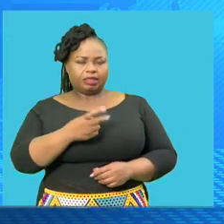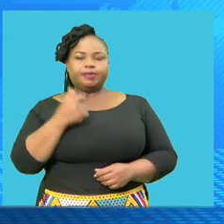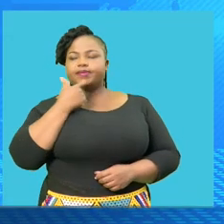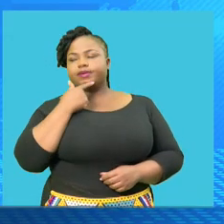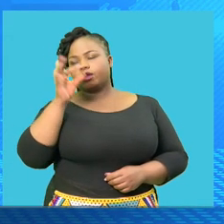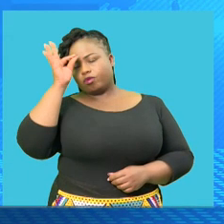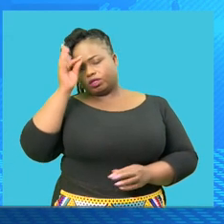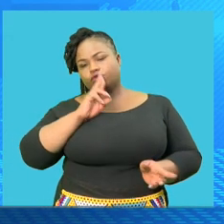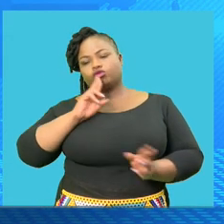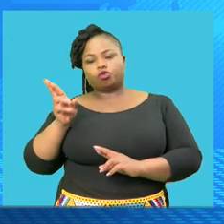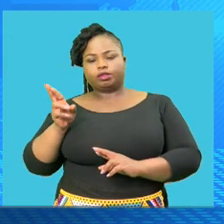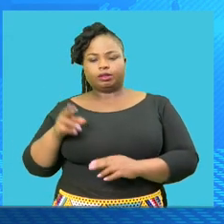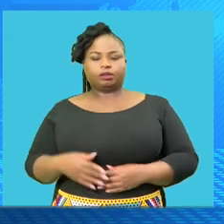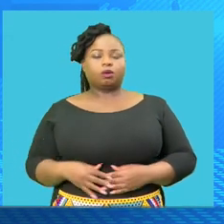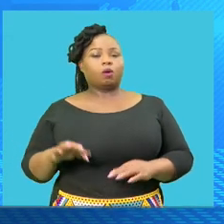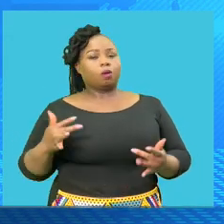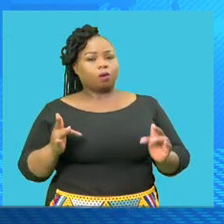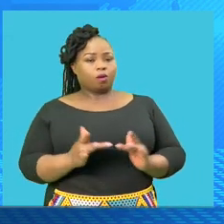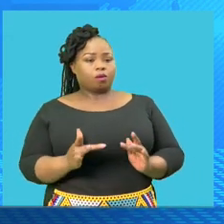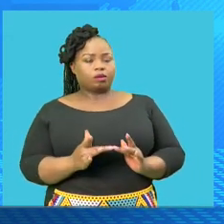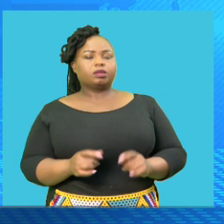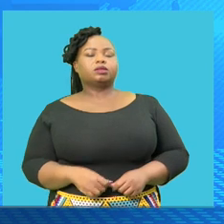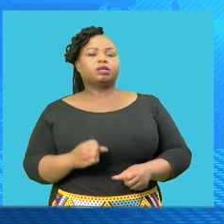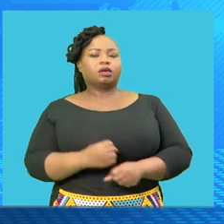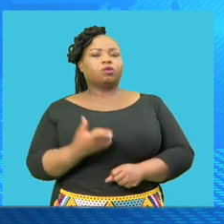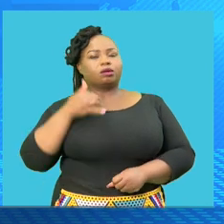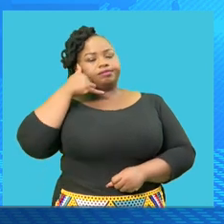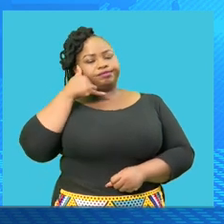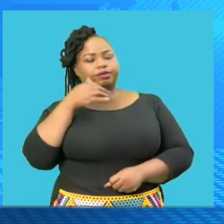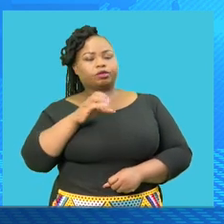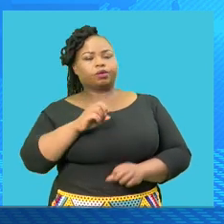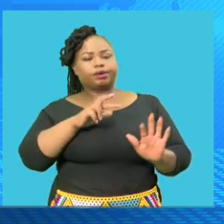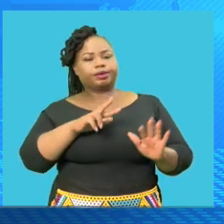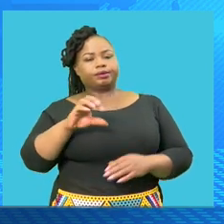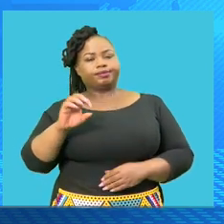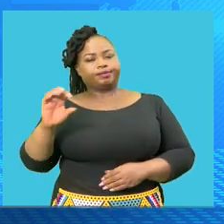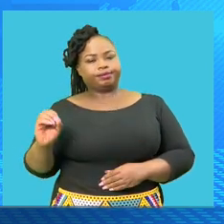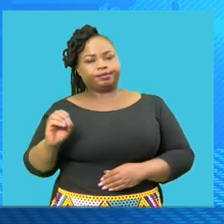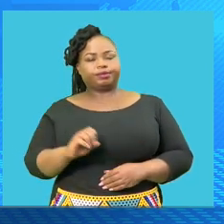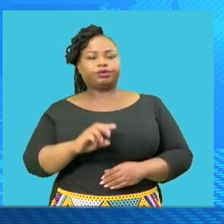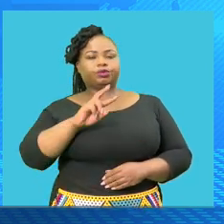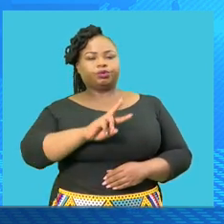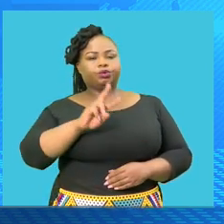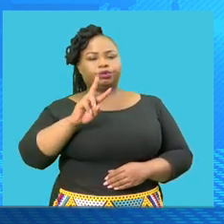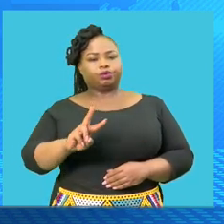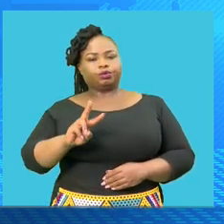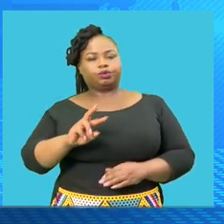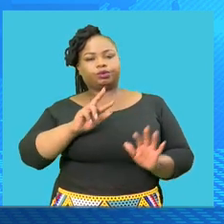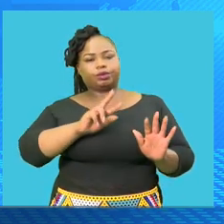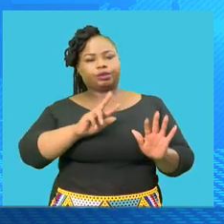police station or contact the houghton hotline on 0800-222